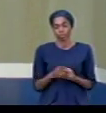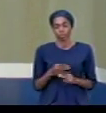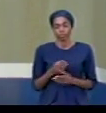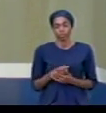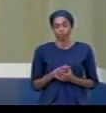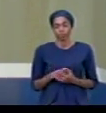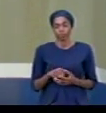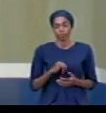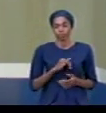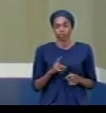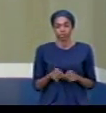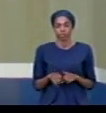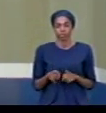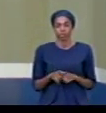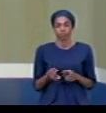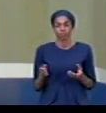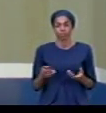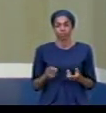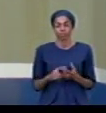name. I also